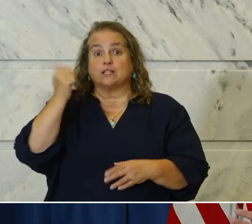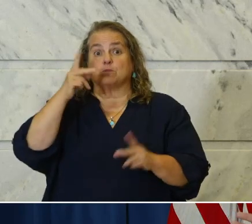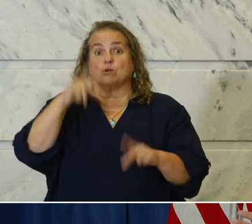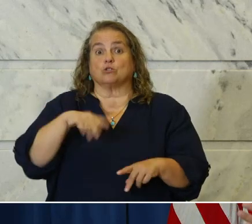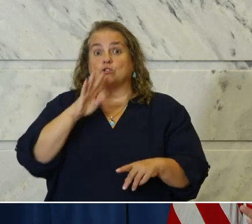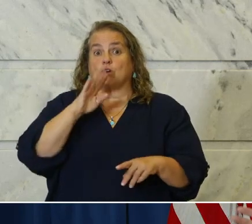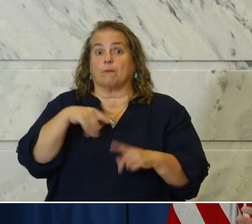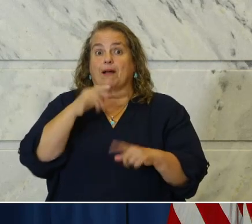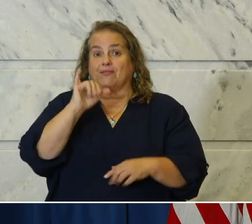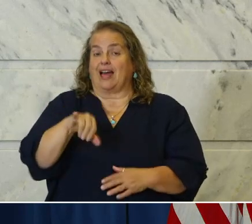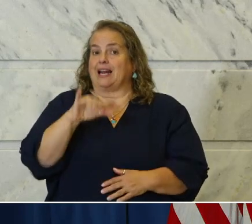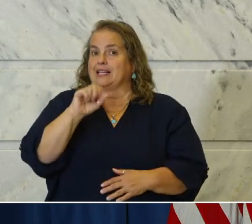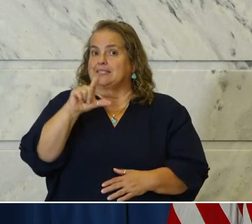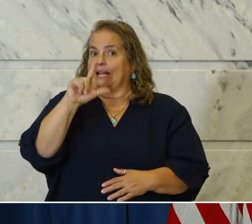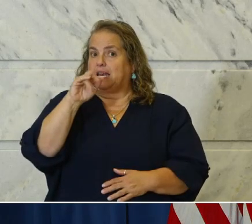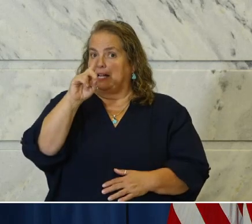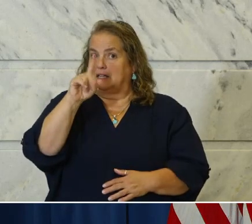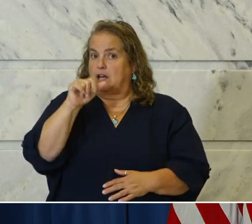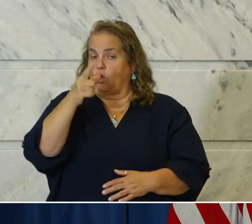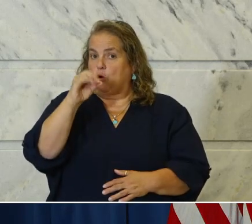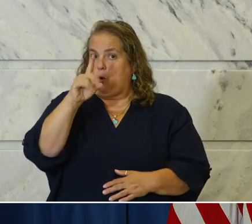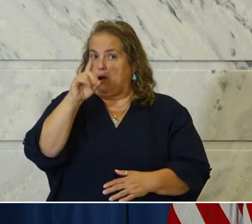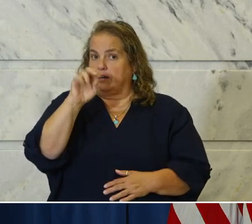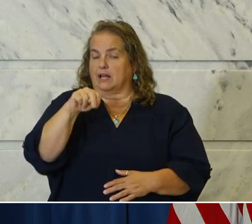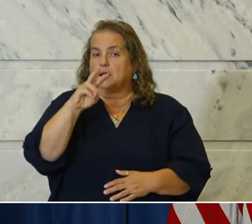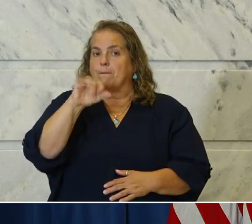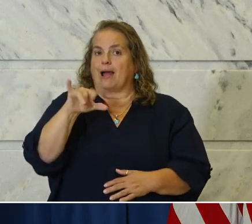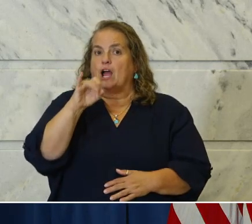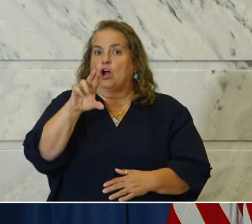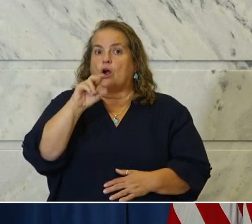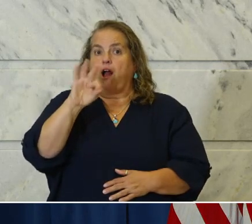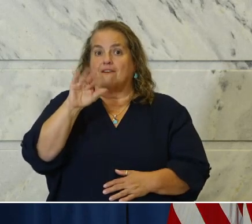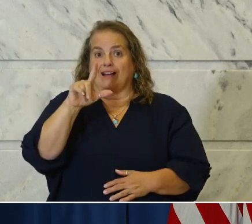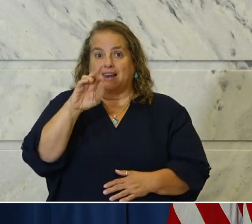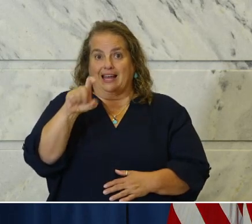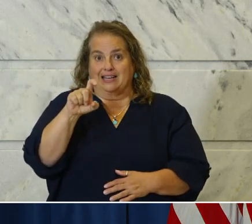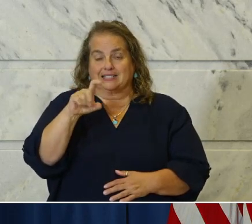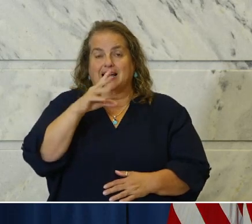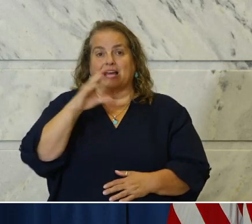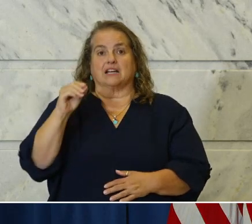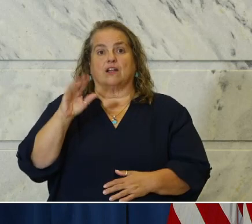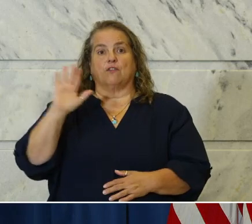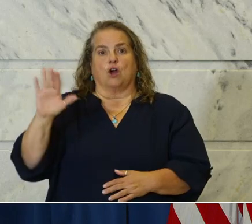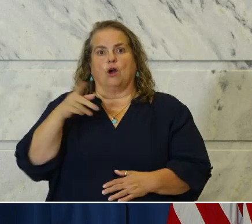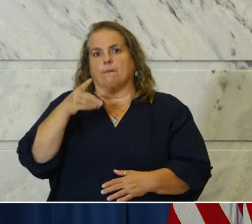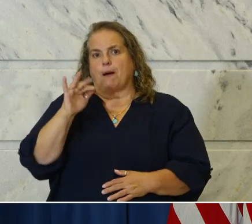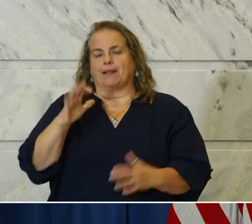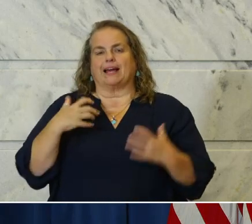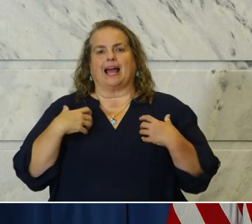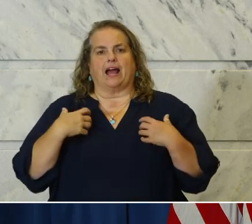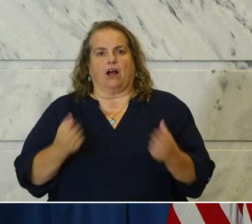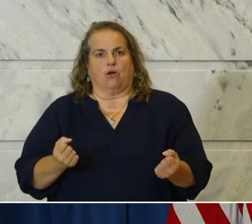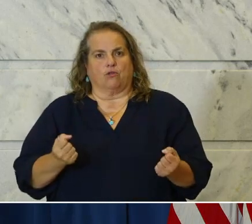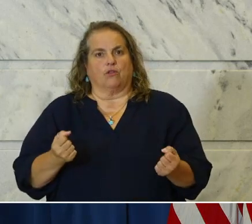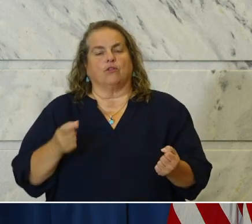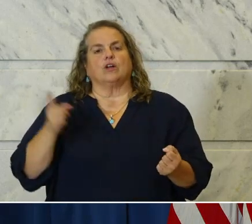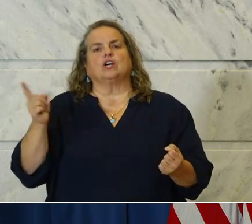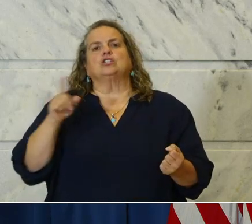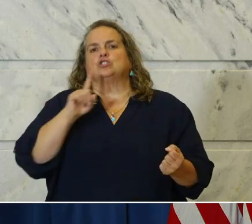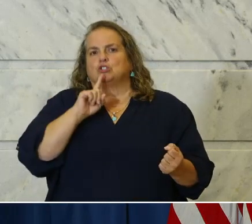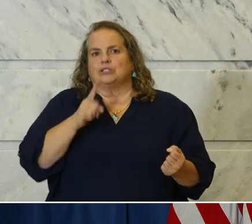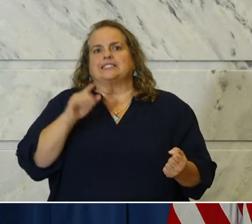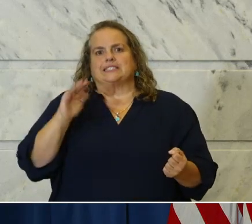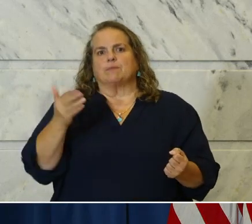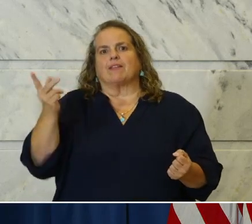would be Linda Gorton, the mayor of Lexington and their public health lead. They're certainly seeing